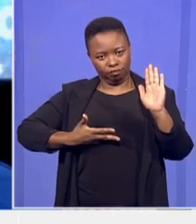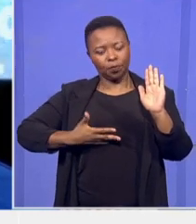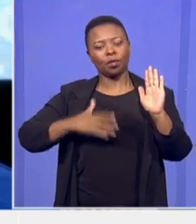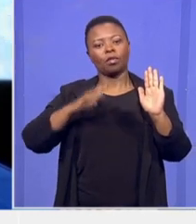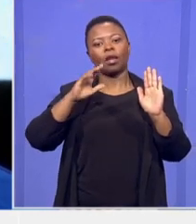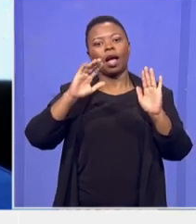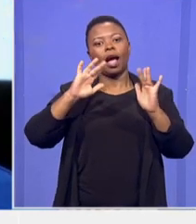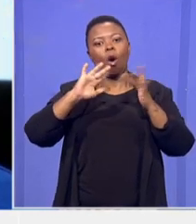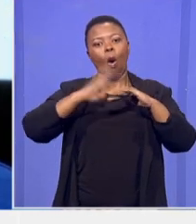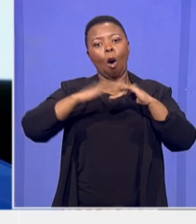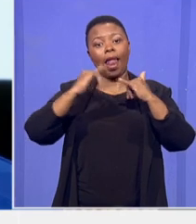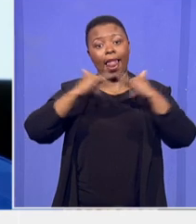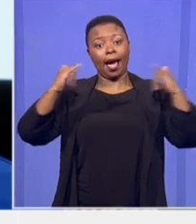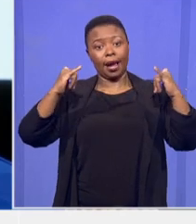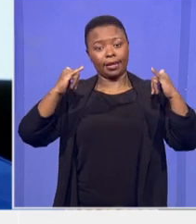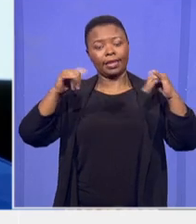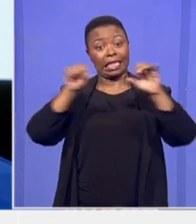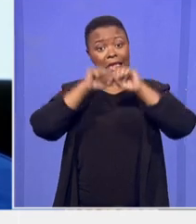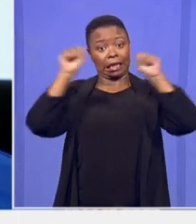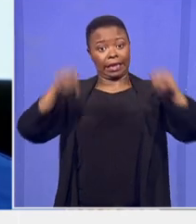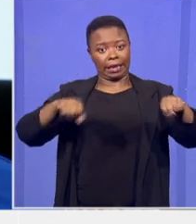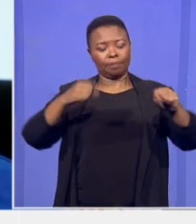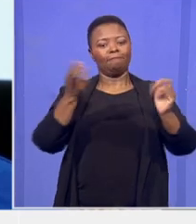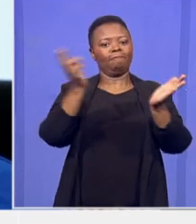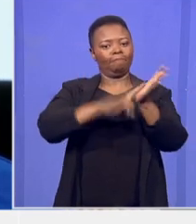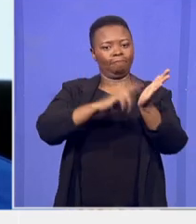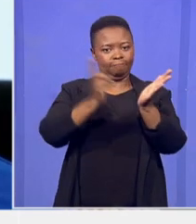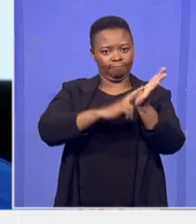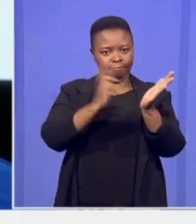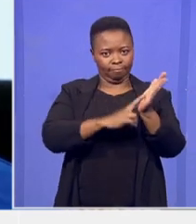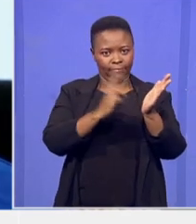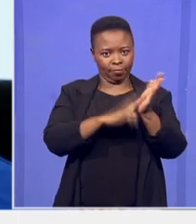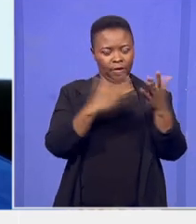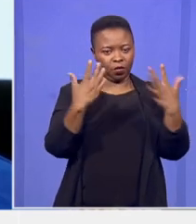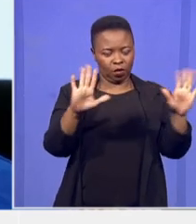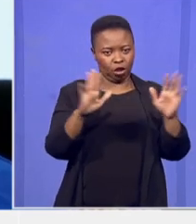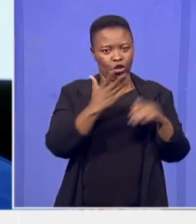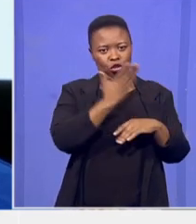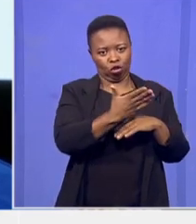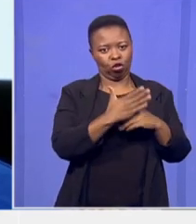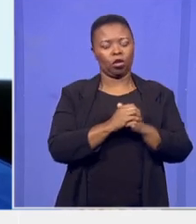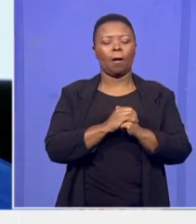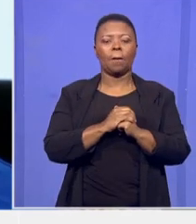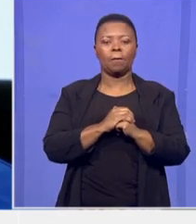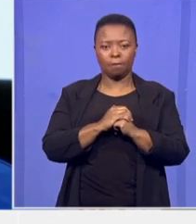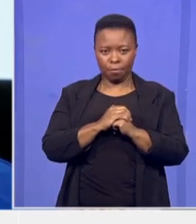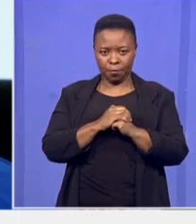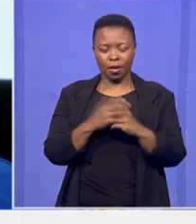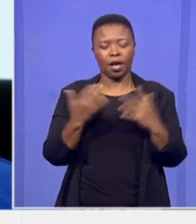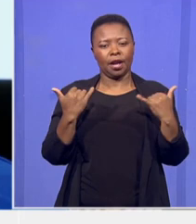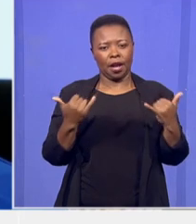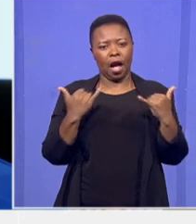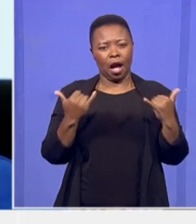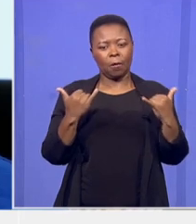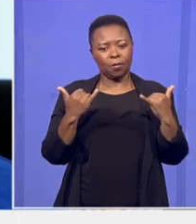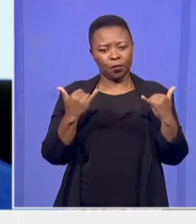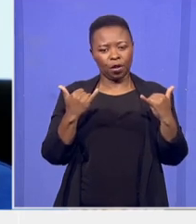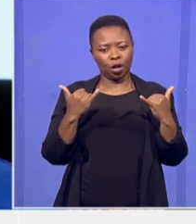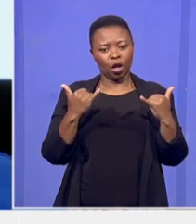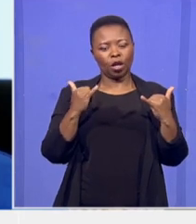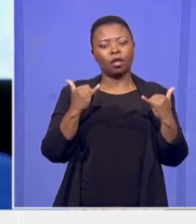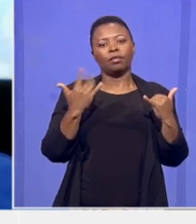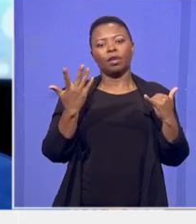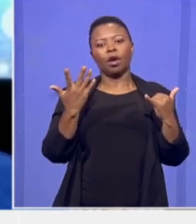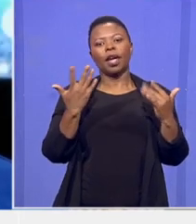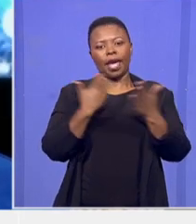vote, the electronic voting system we use. The they are about to go into lockdown with either the candidates